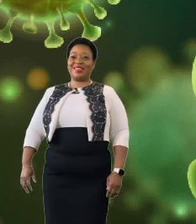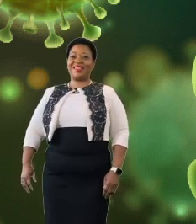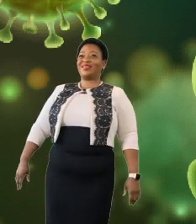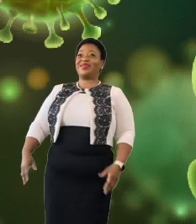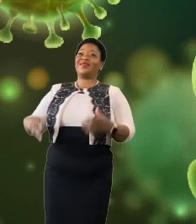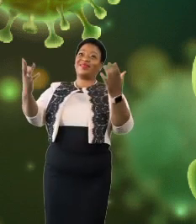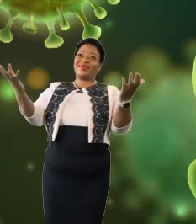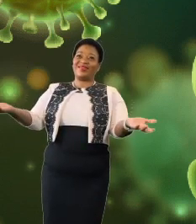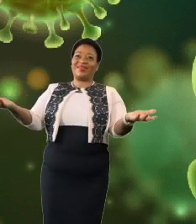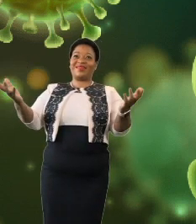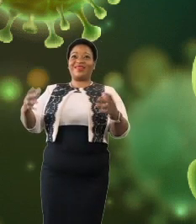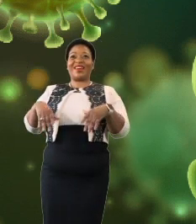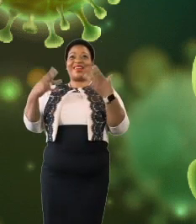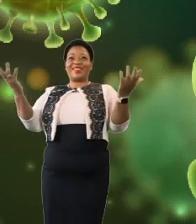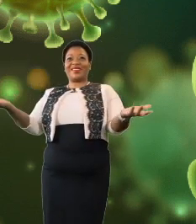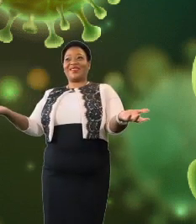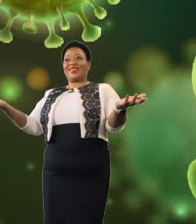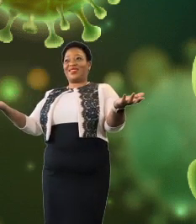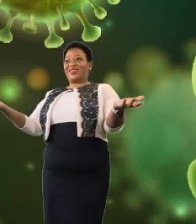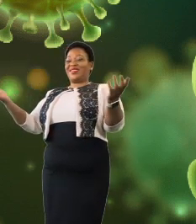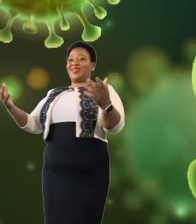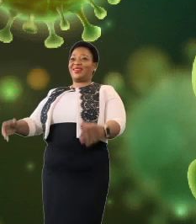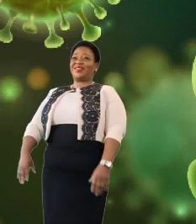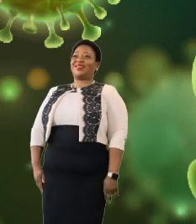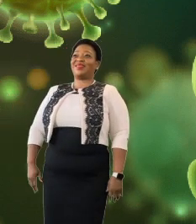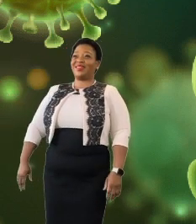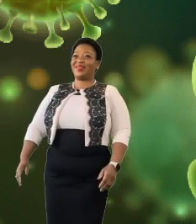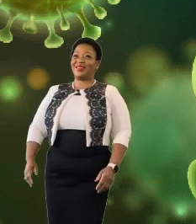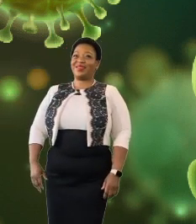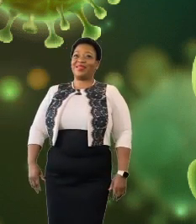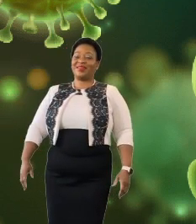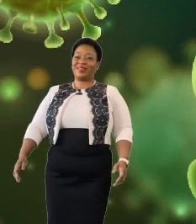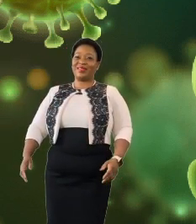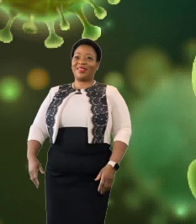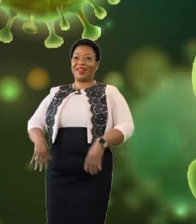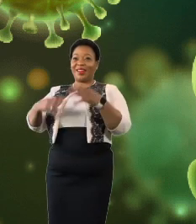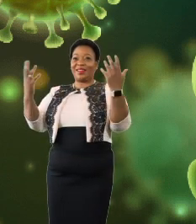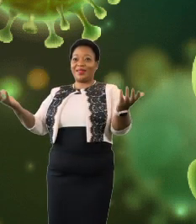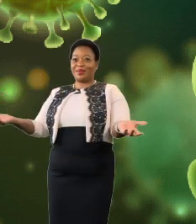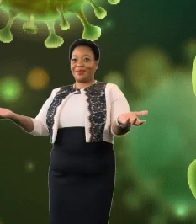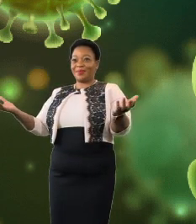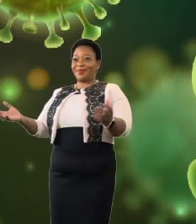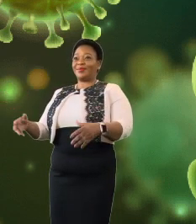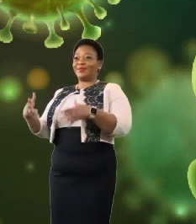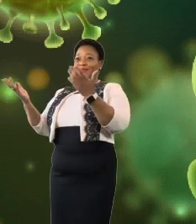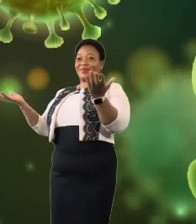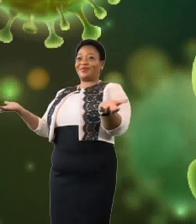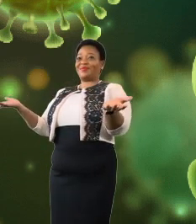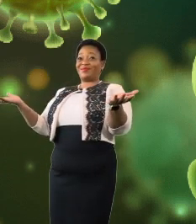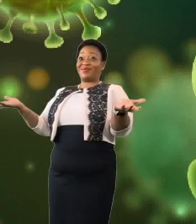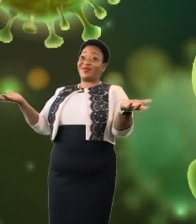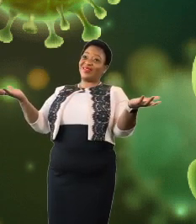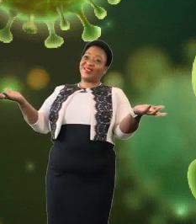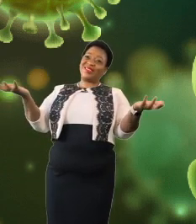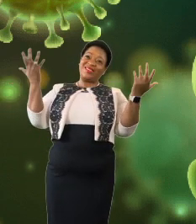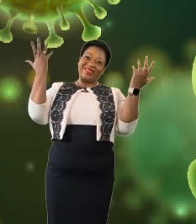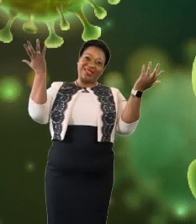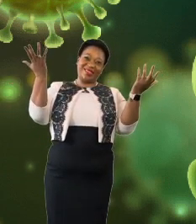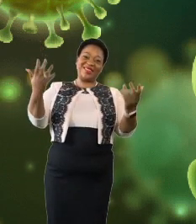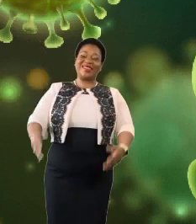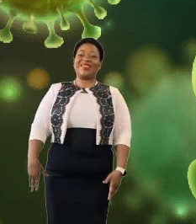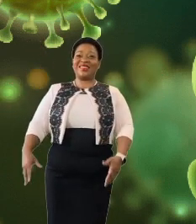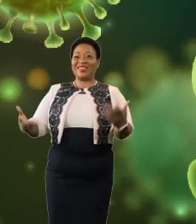very short, it will be the conveners, as is done in this stage. States-Ronnie and I have been appointed by